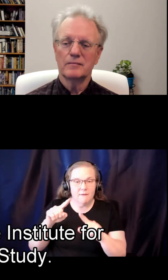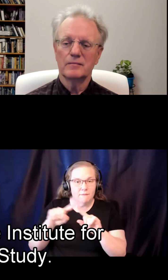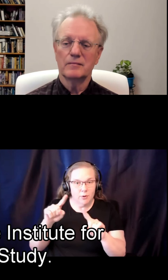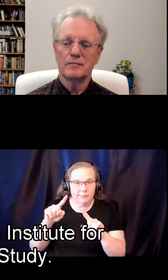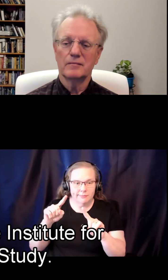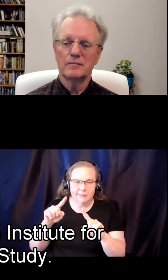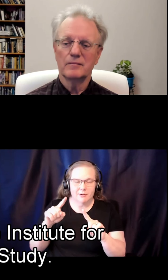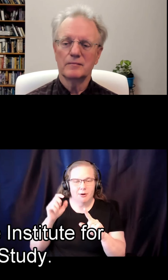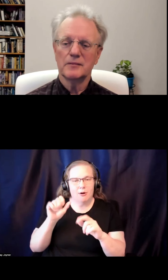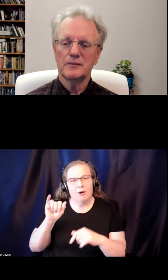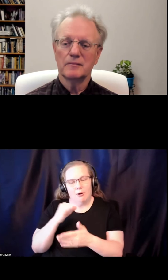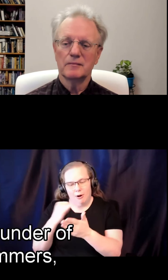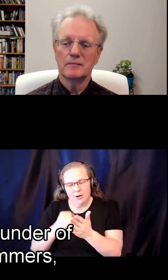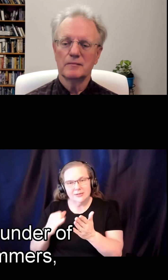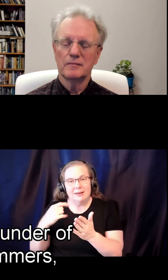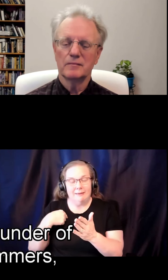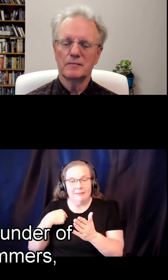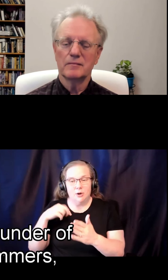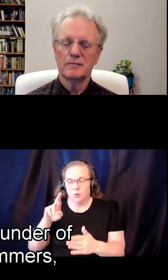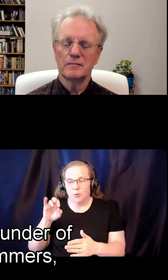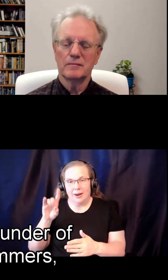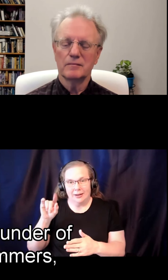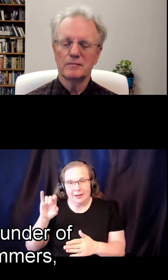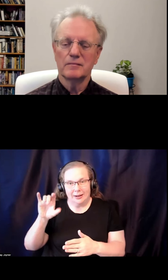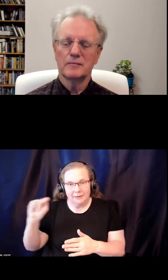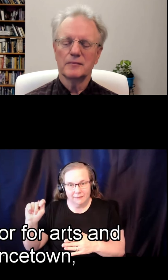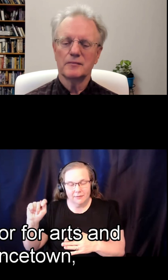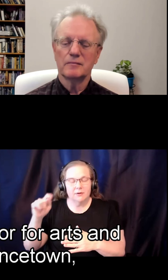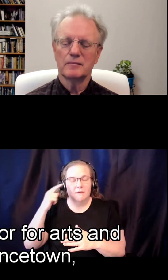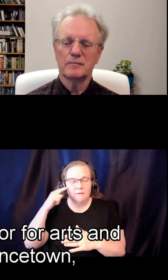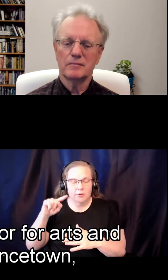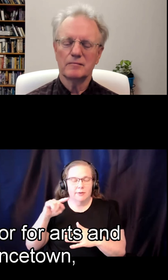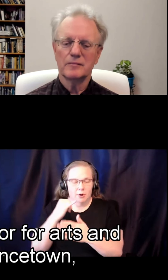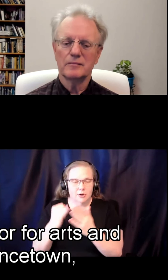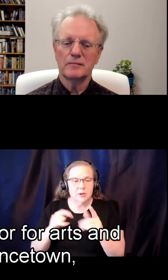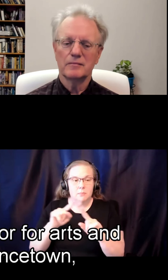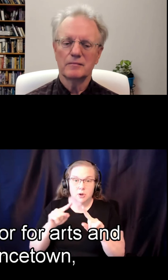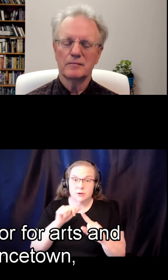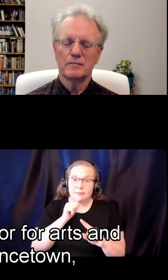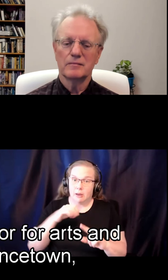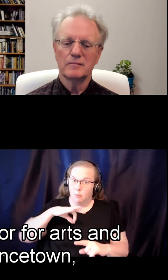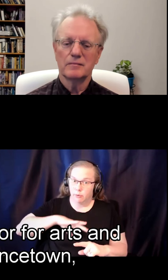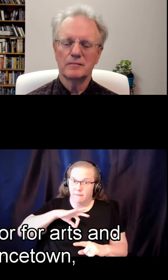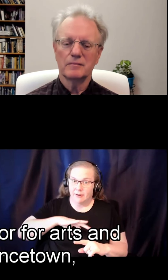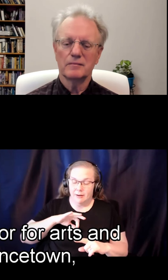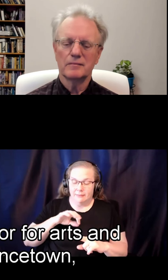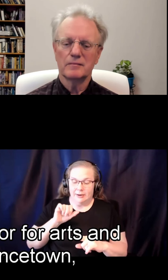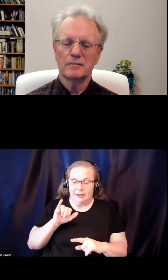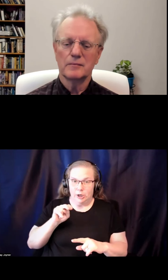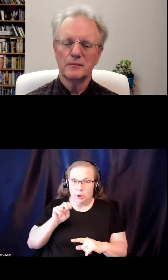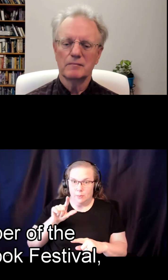Institute for Advanced Study. She is a co-founder of 20 Summers, a nonprofit incubator for arts and ideas